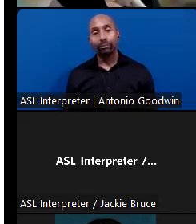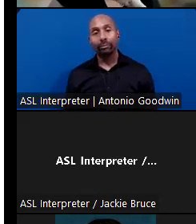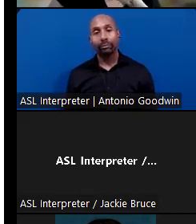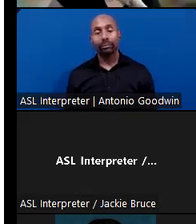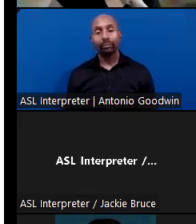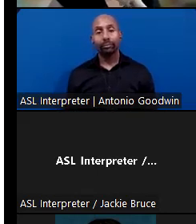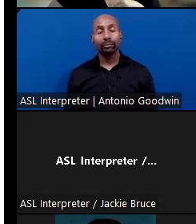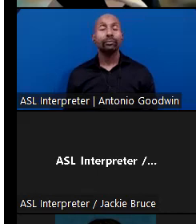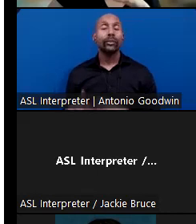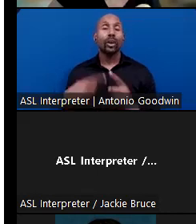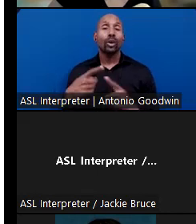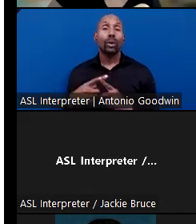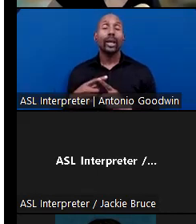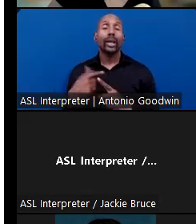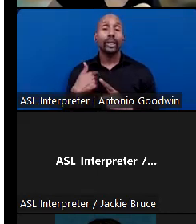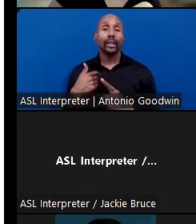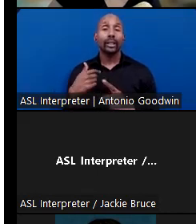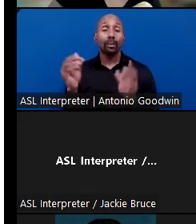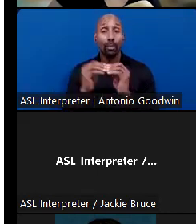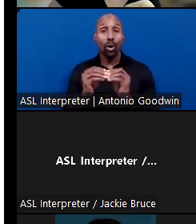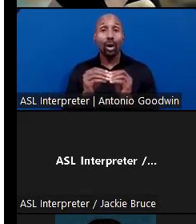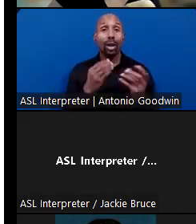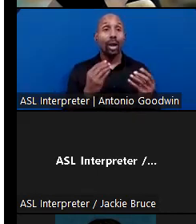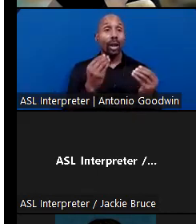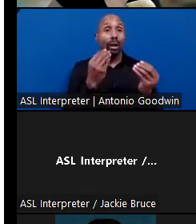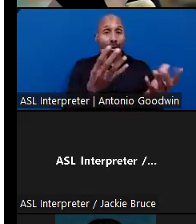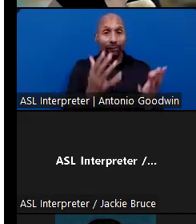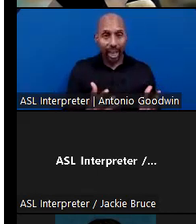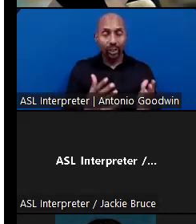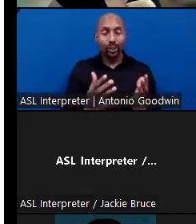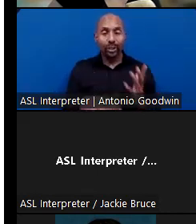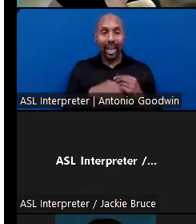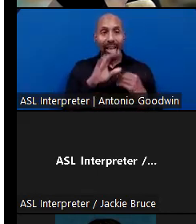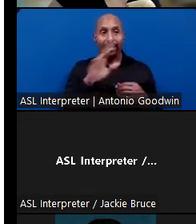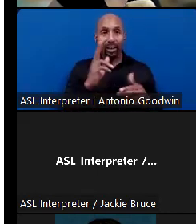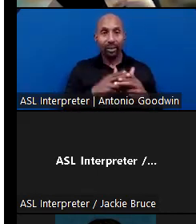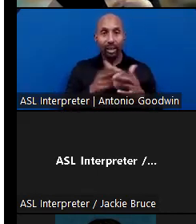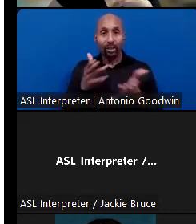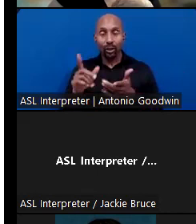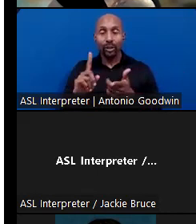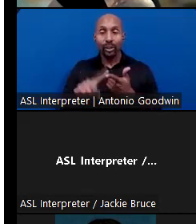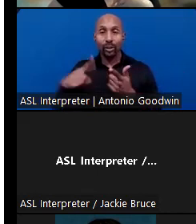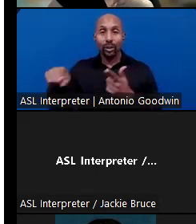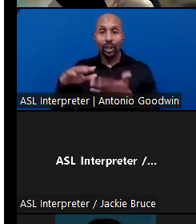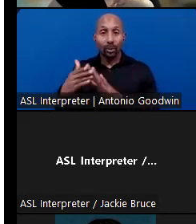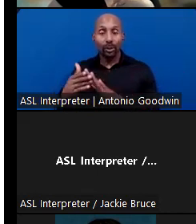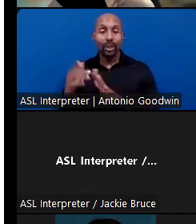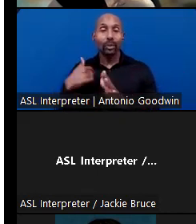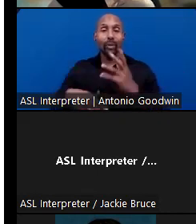providers listed, both in these conversations and in on our website as well.